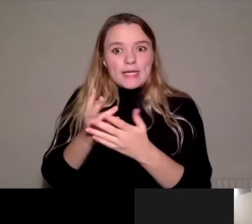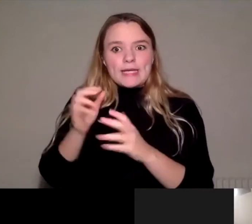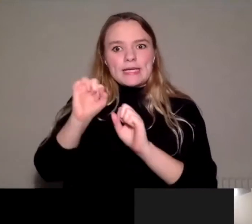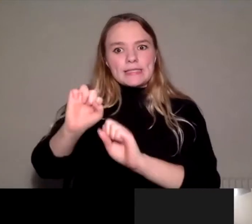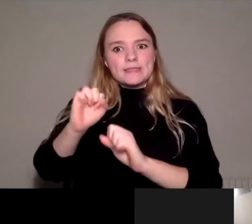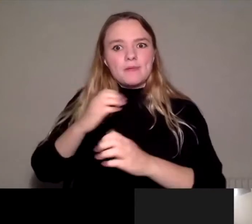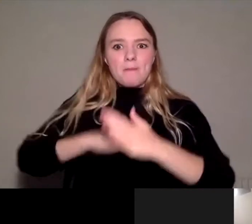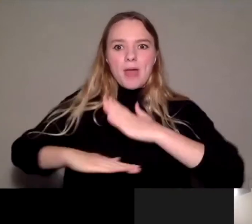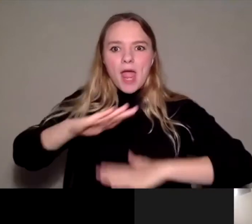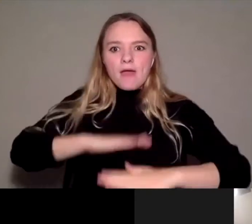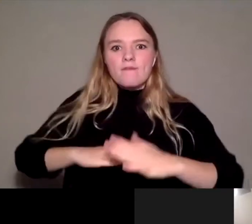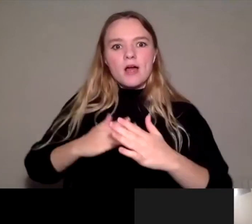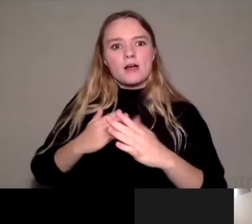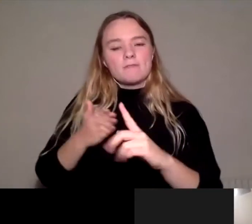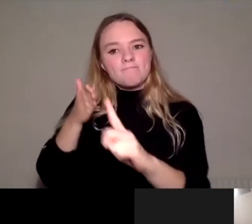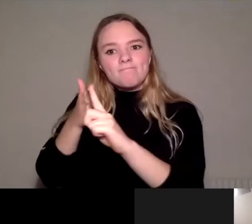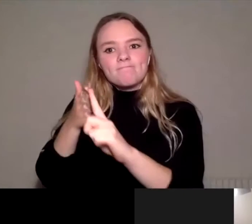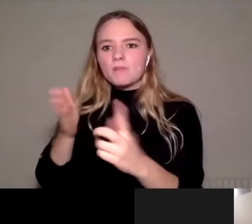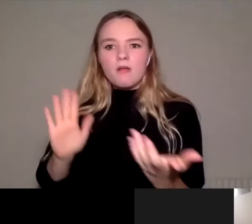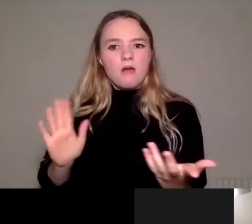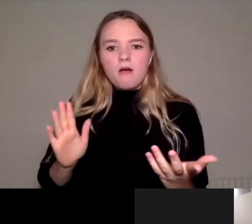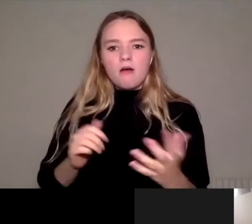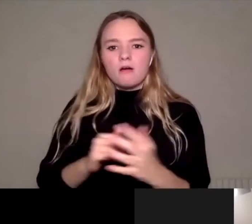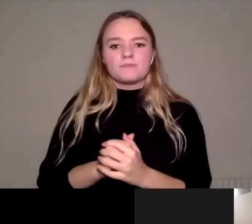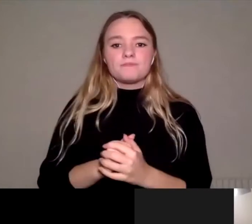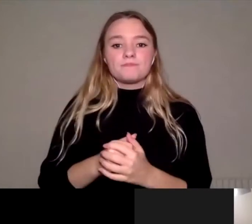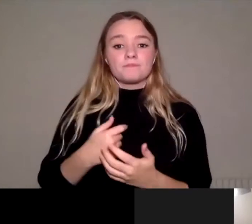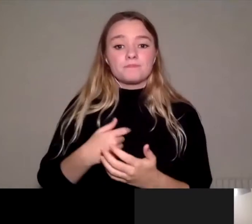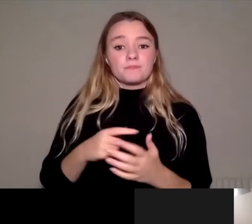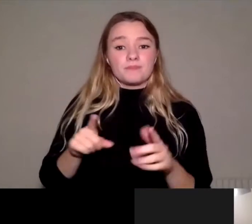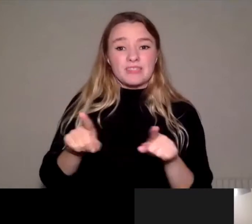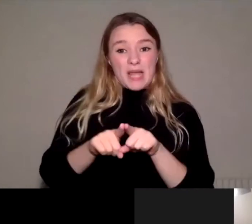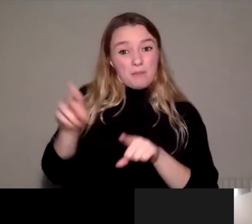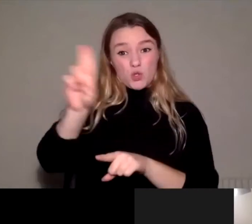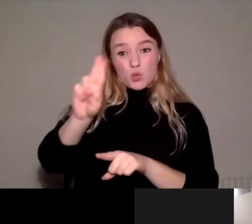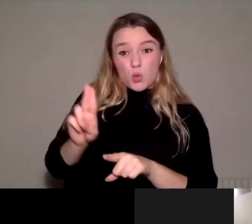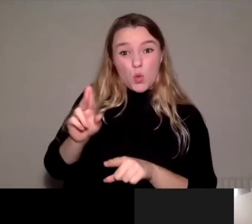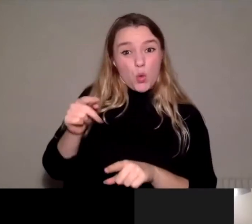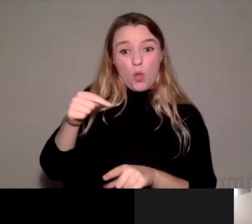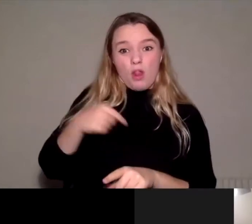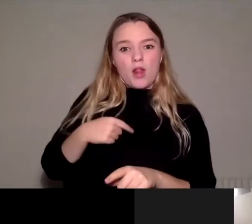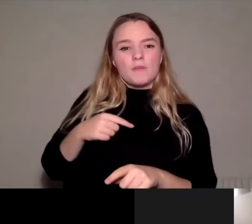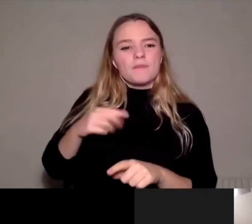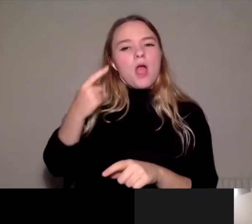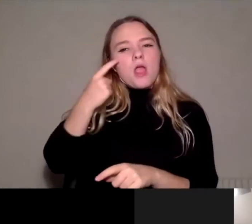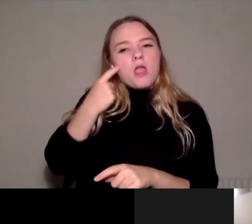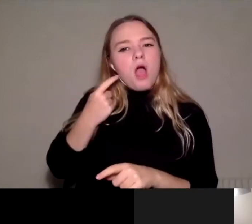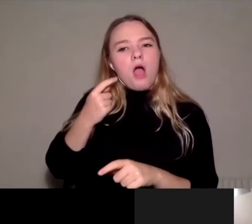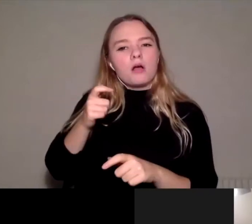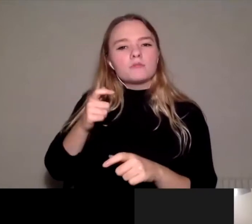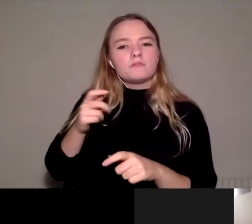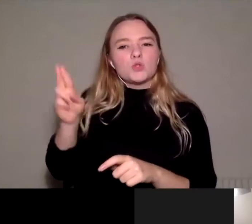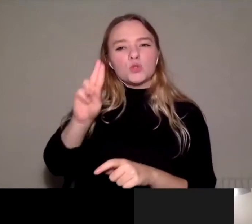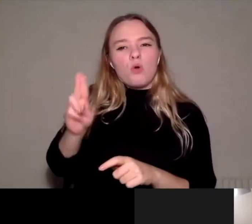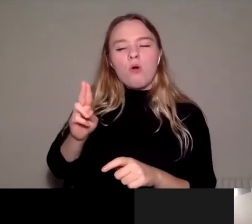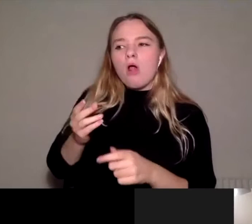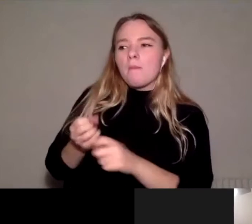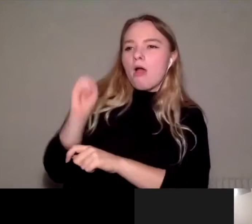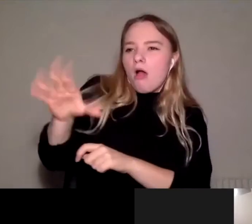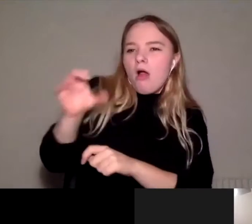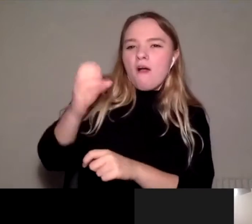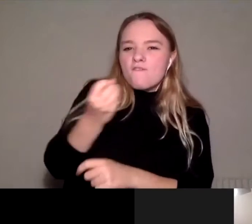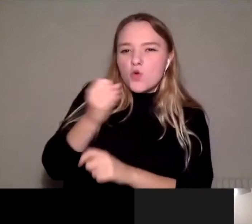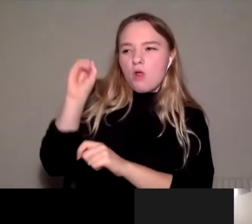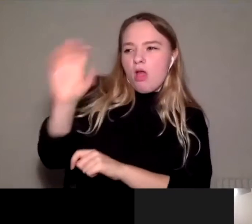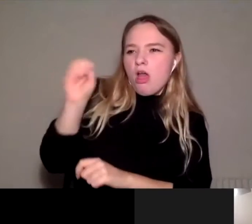Furthermore, in schools, I also spoke about this on the video, I had food thrown at me by younger school children saying, "Feed the African,